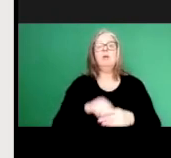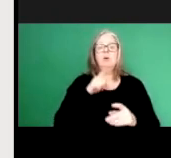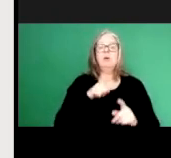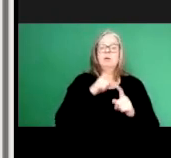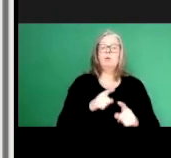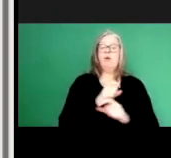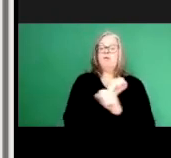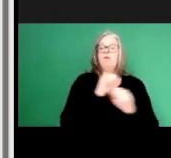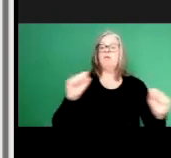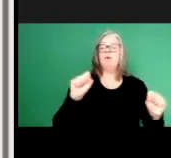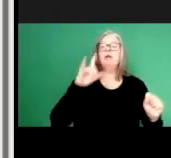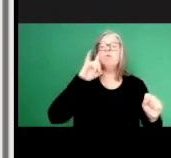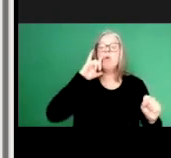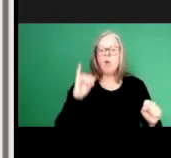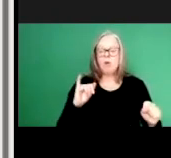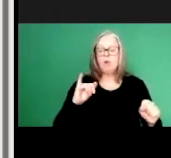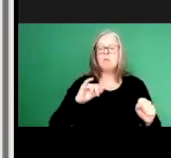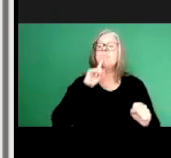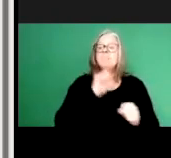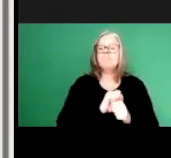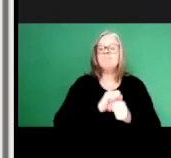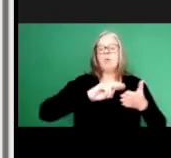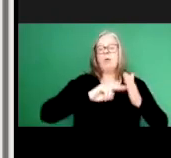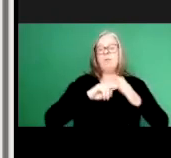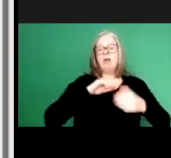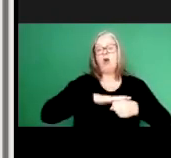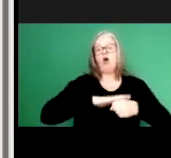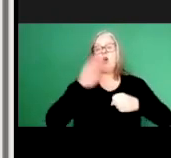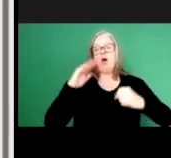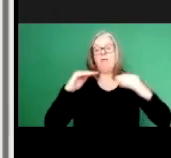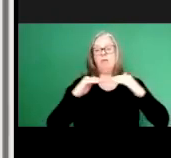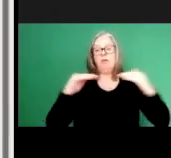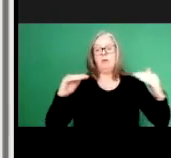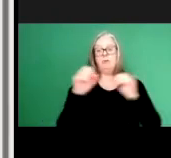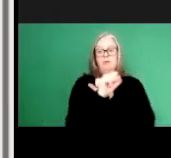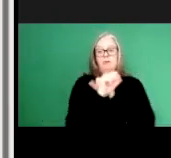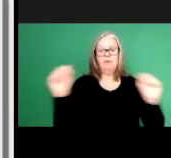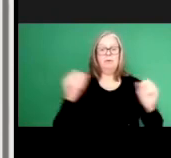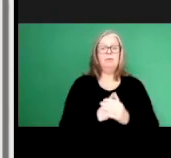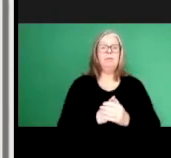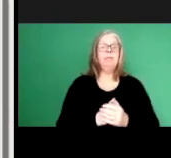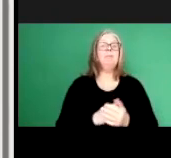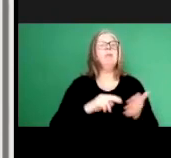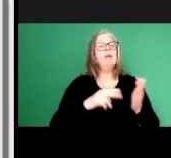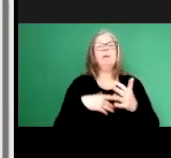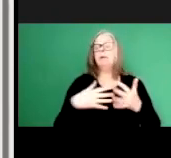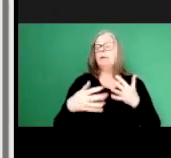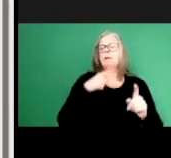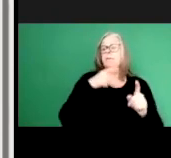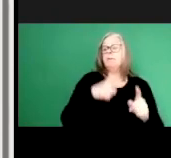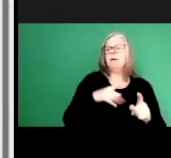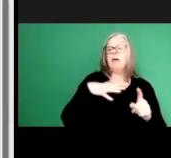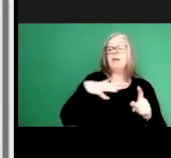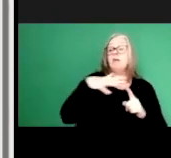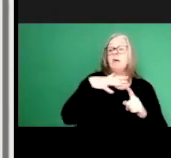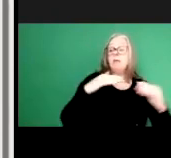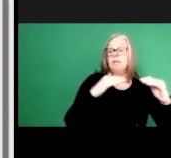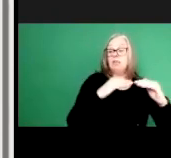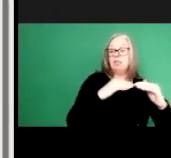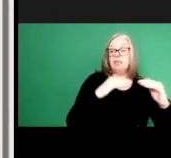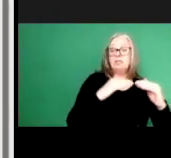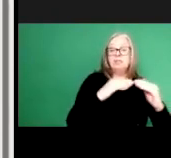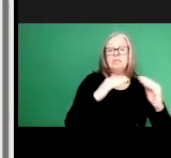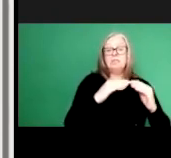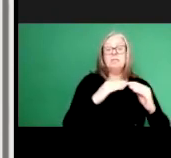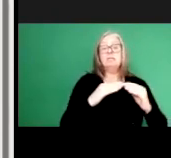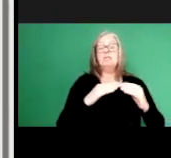So what does it mean to say that environmental justice and climate justice are freedom movements? Um, they, what they do